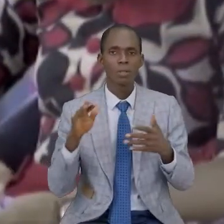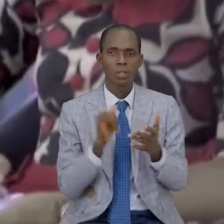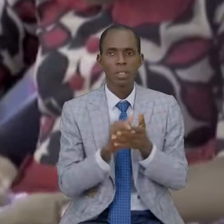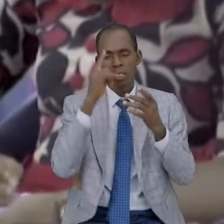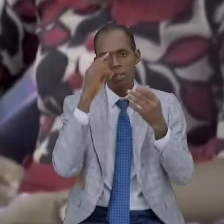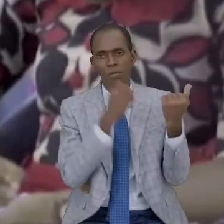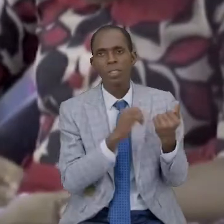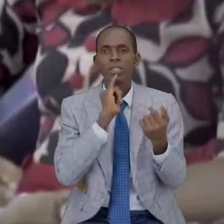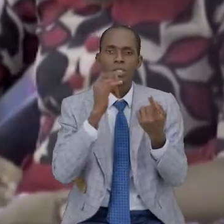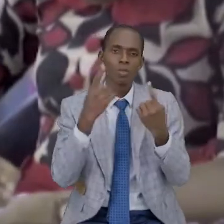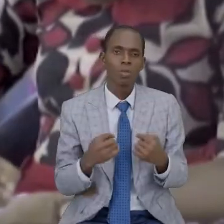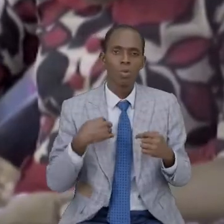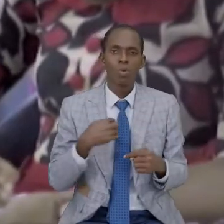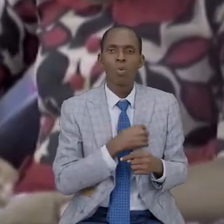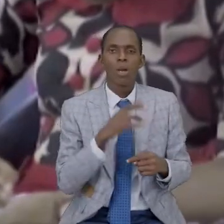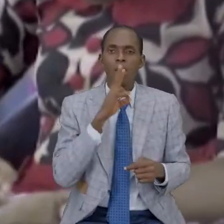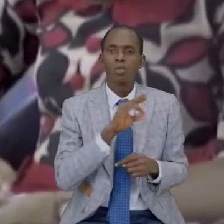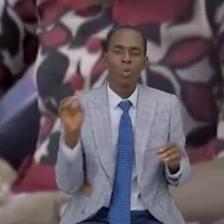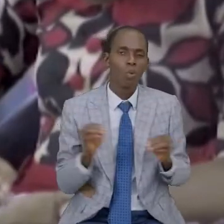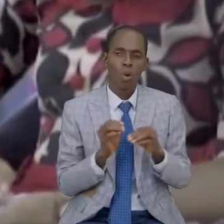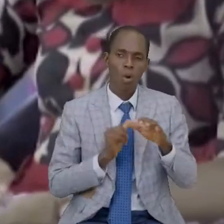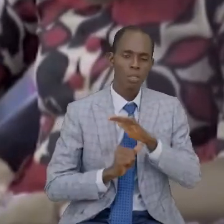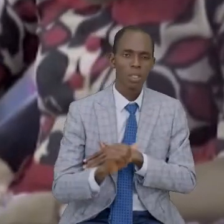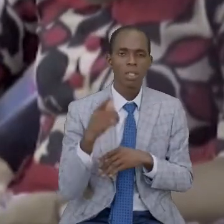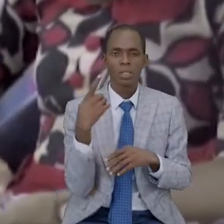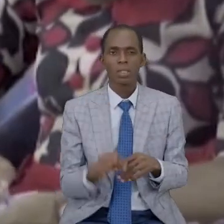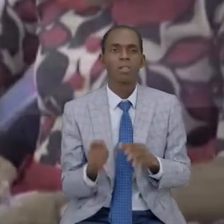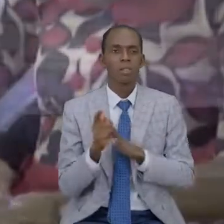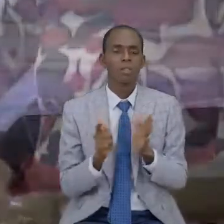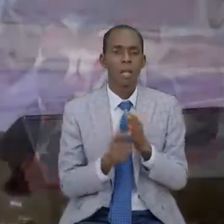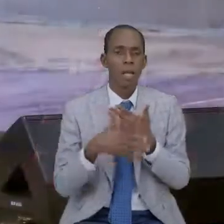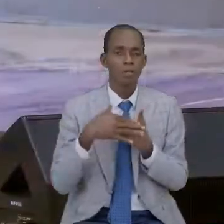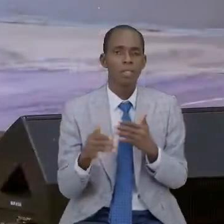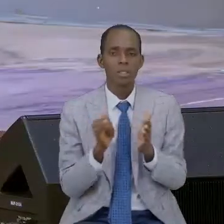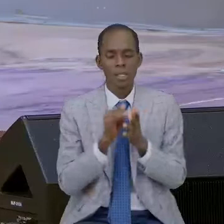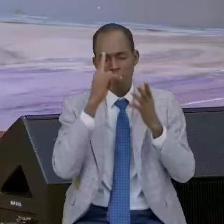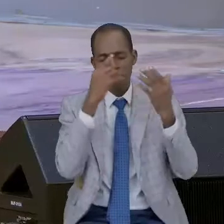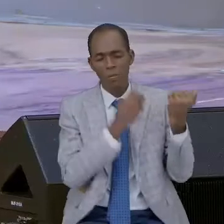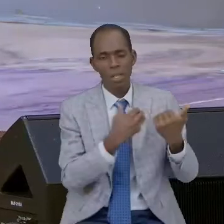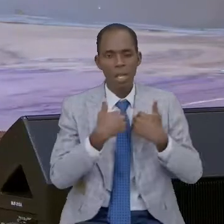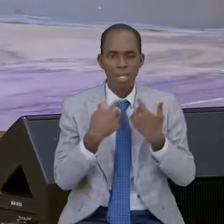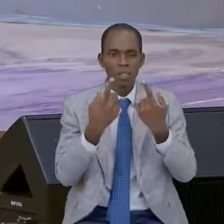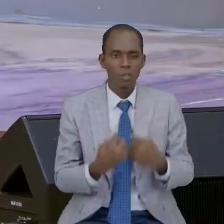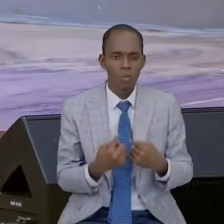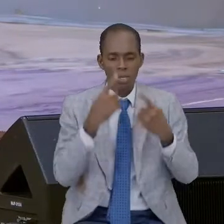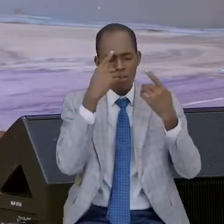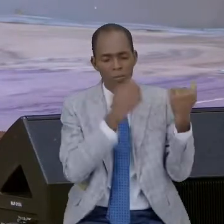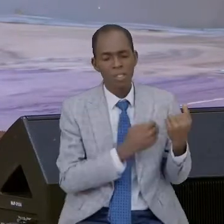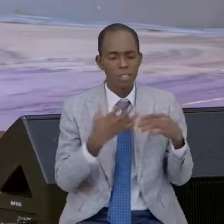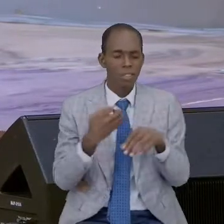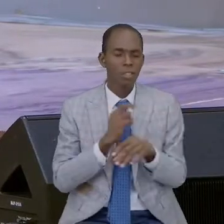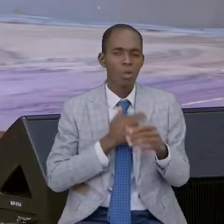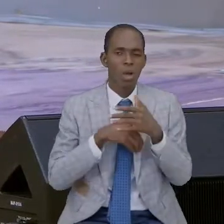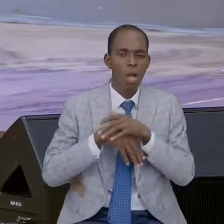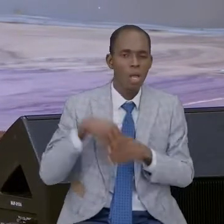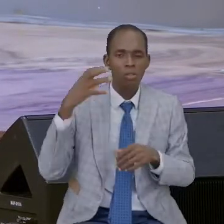is come, we're no longer under his schoolmaster. After that faith has come, and faith has taken us out of